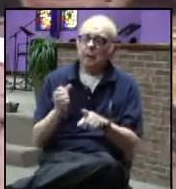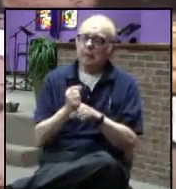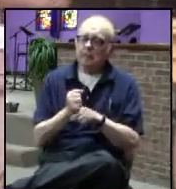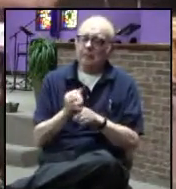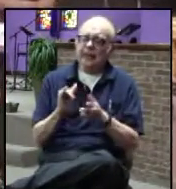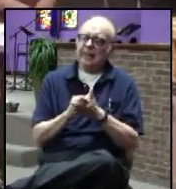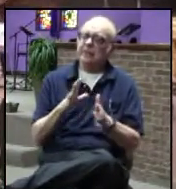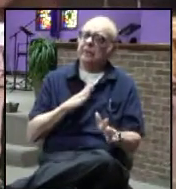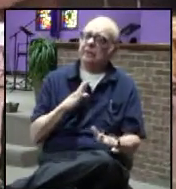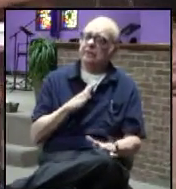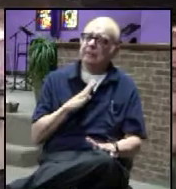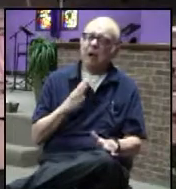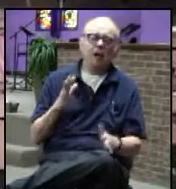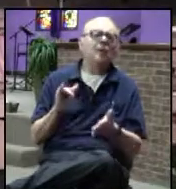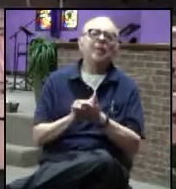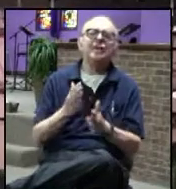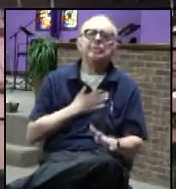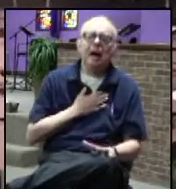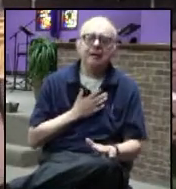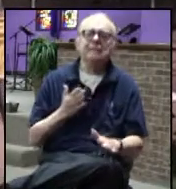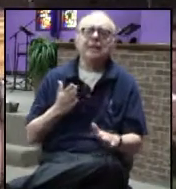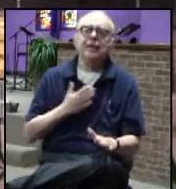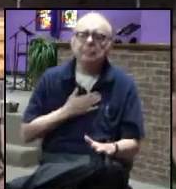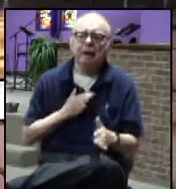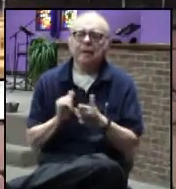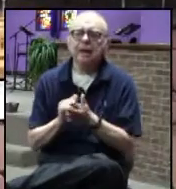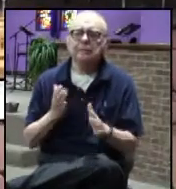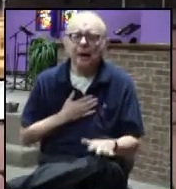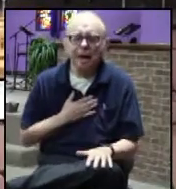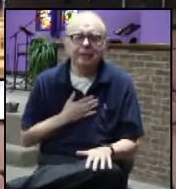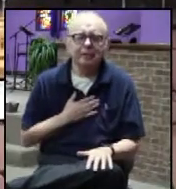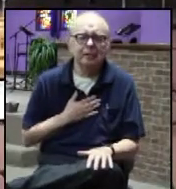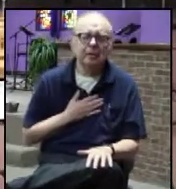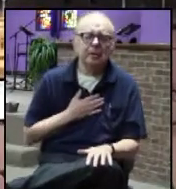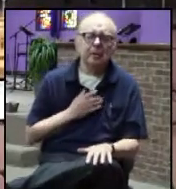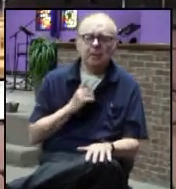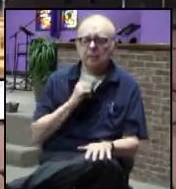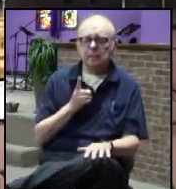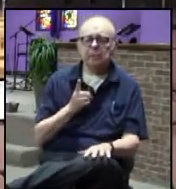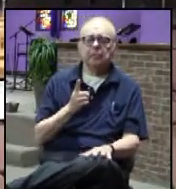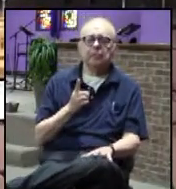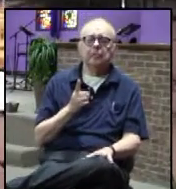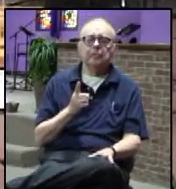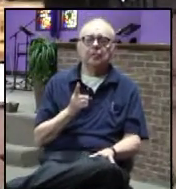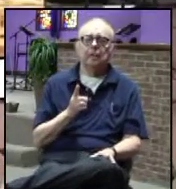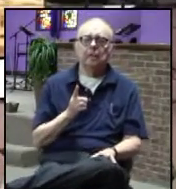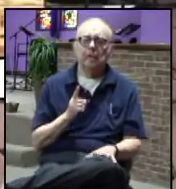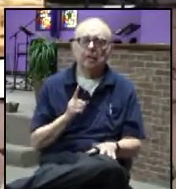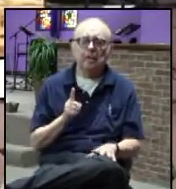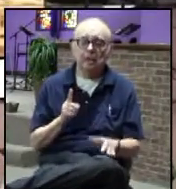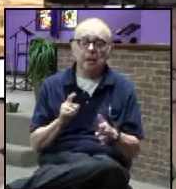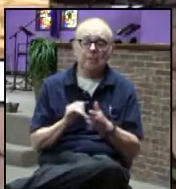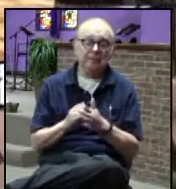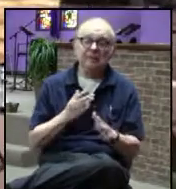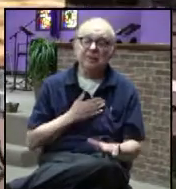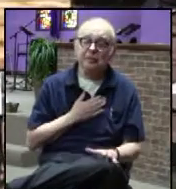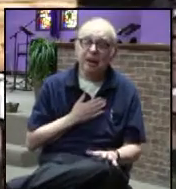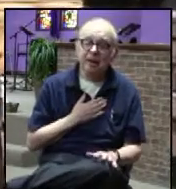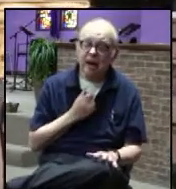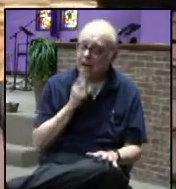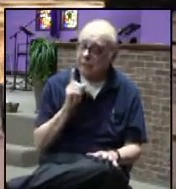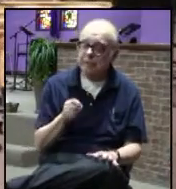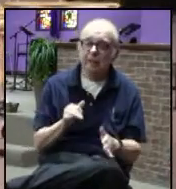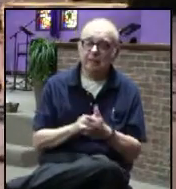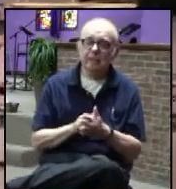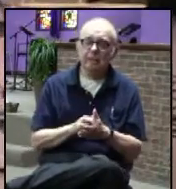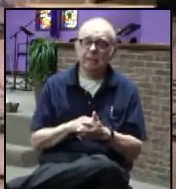mine. That's mine. That's mine. I really, I don't need it, but it's mine.